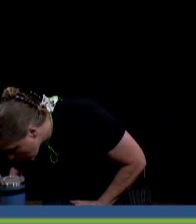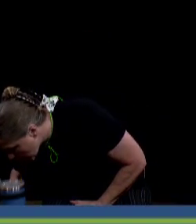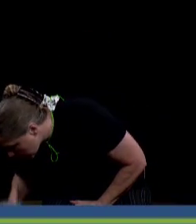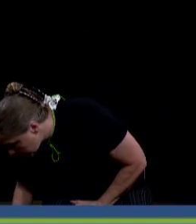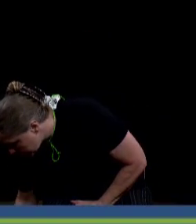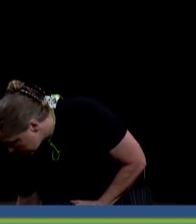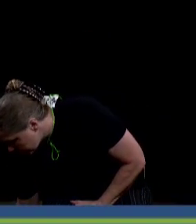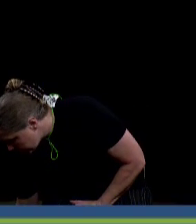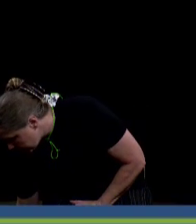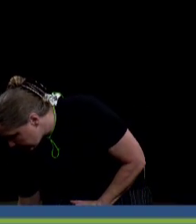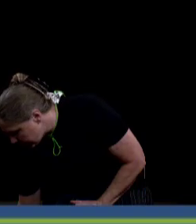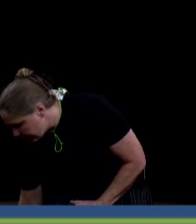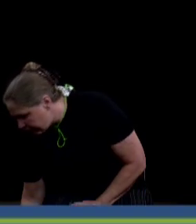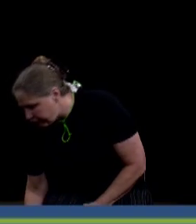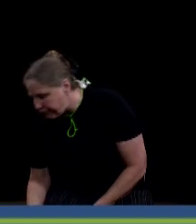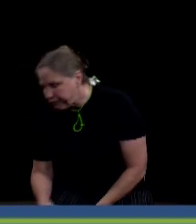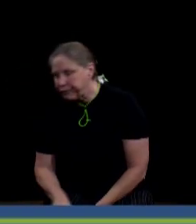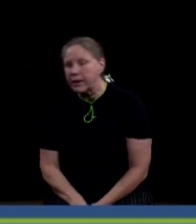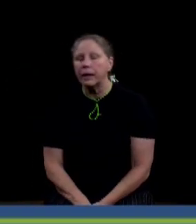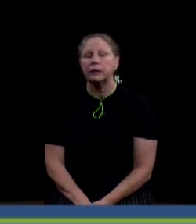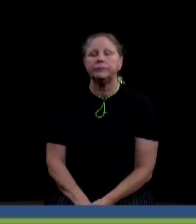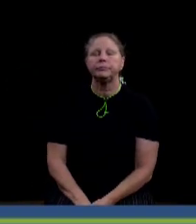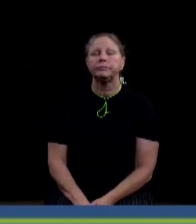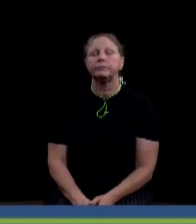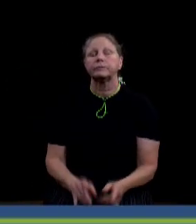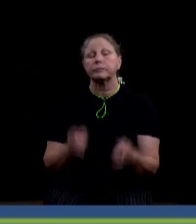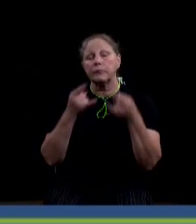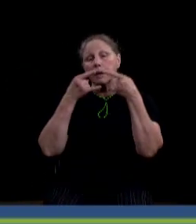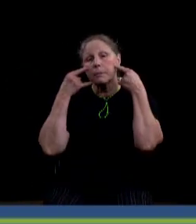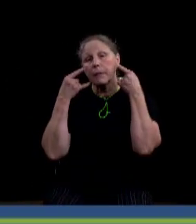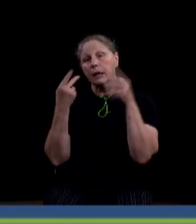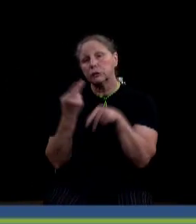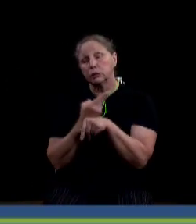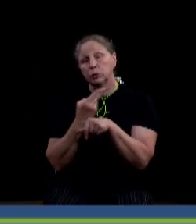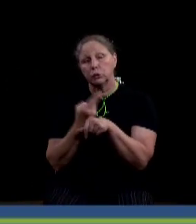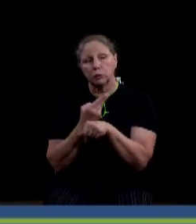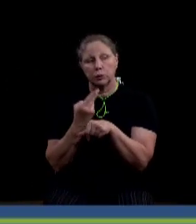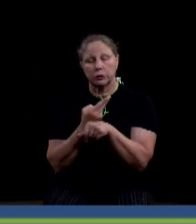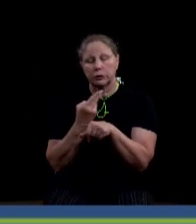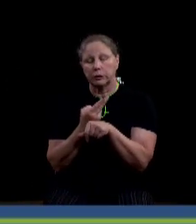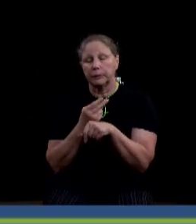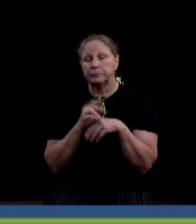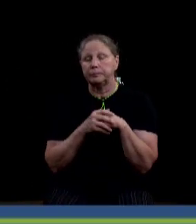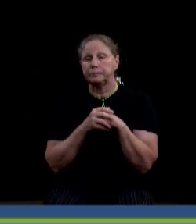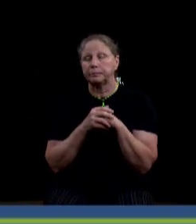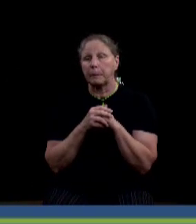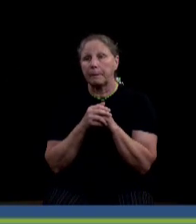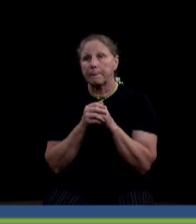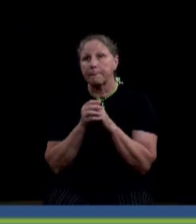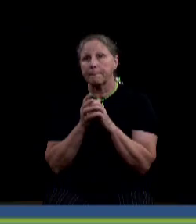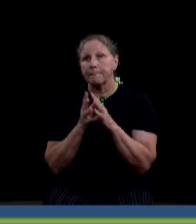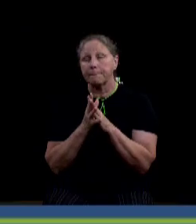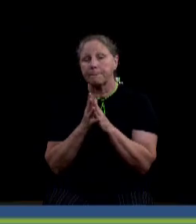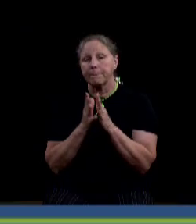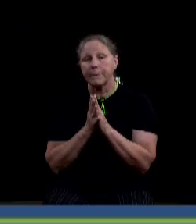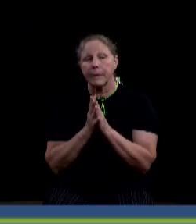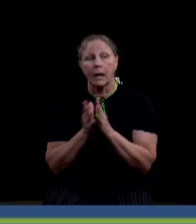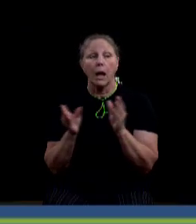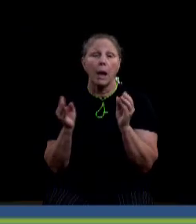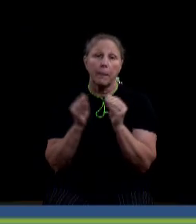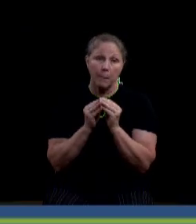Mask use is more effective the more people that wear